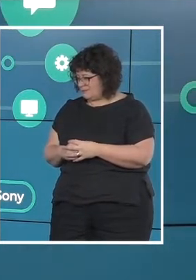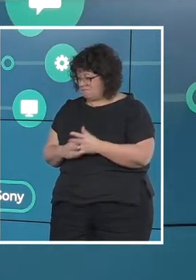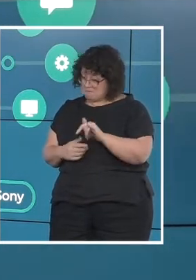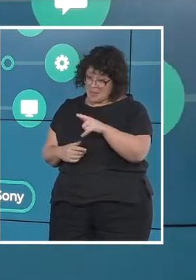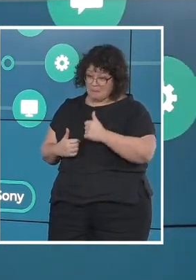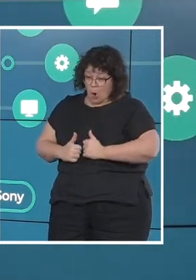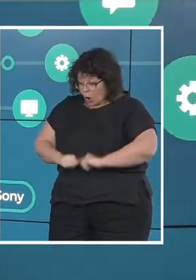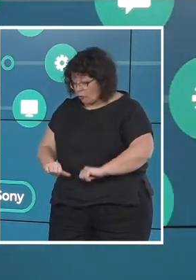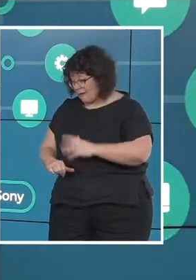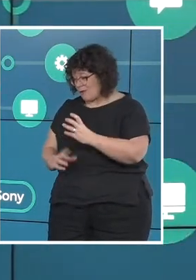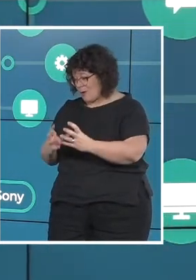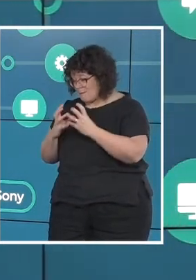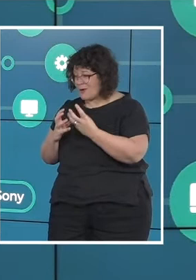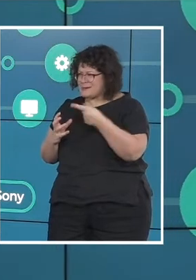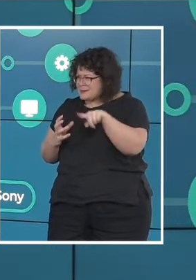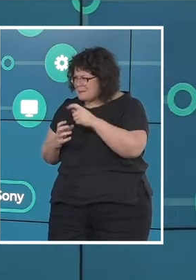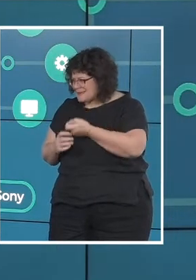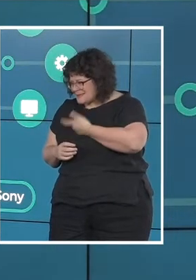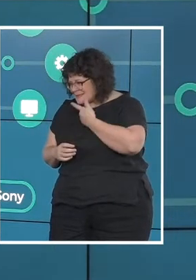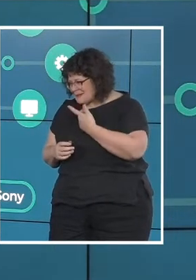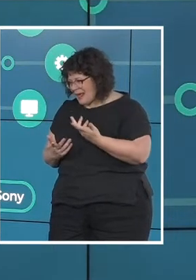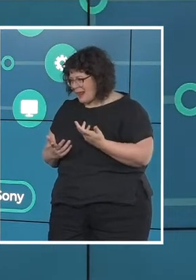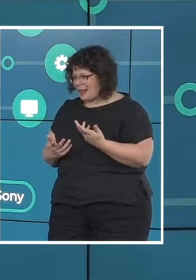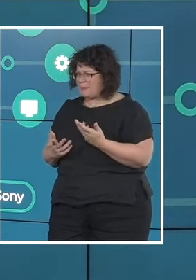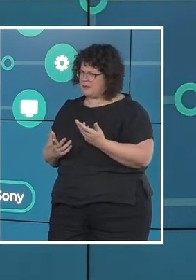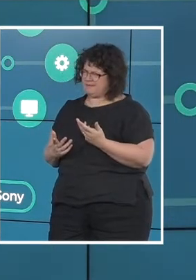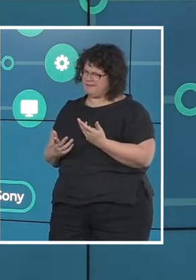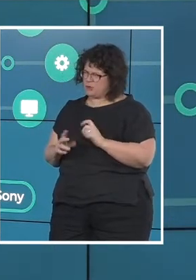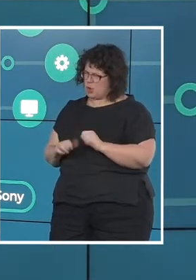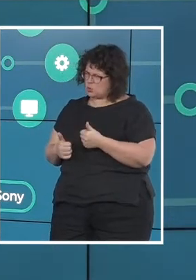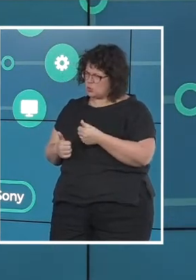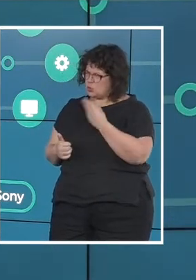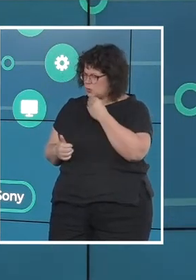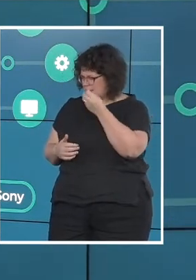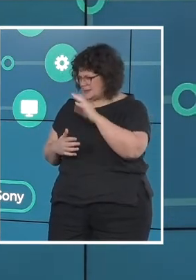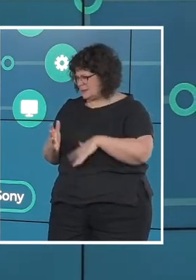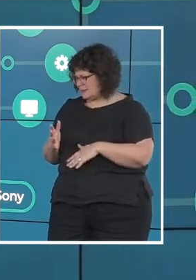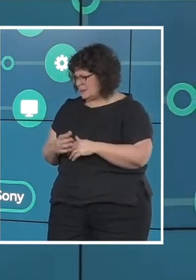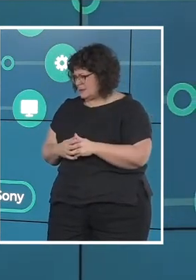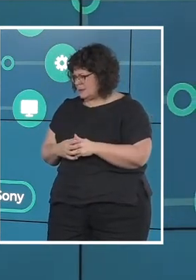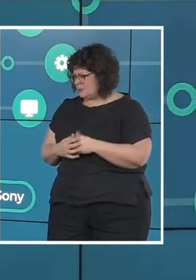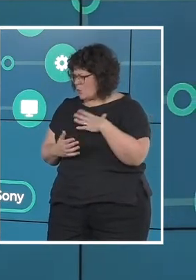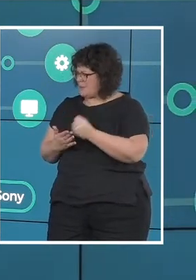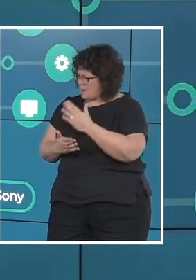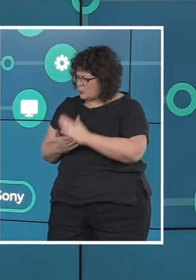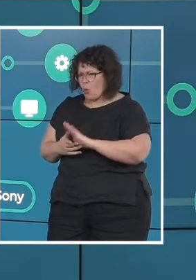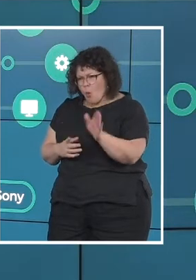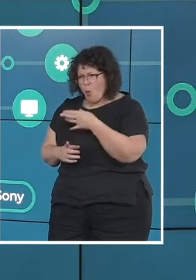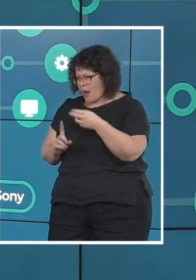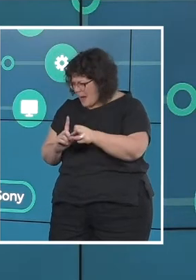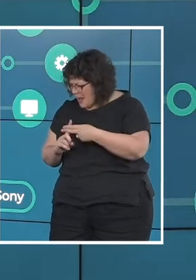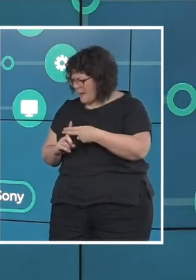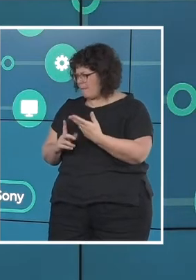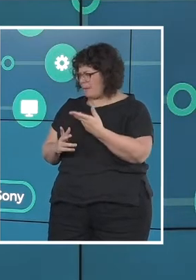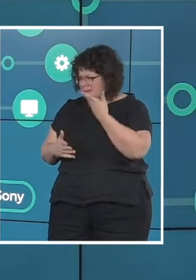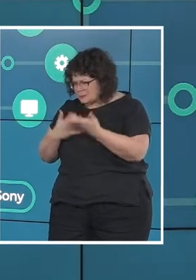user experience. We want to make sure that the labels and descriptions are accurate for all people so that they know that 1, they're on